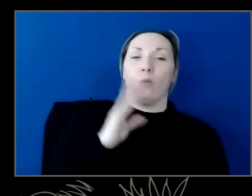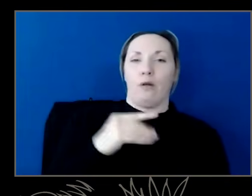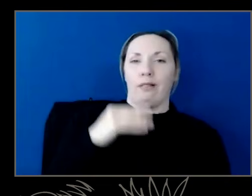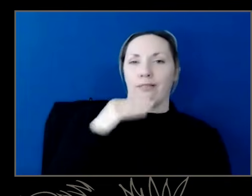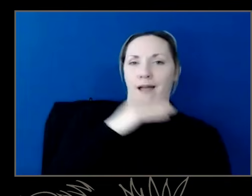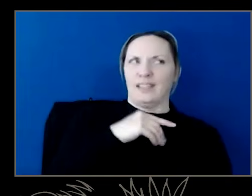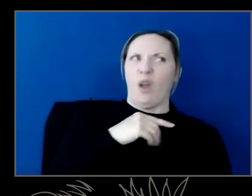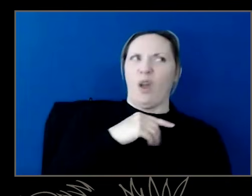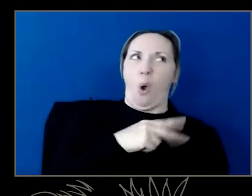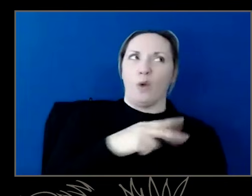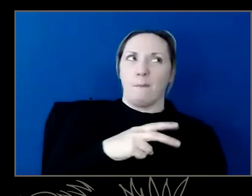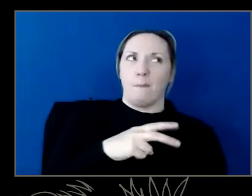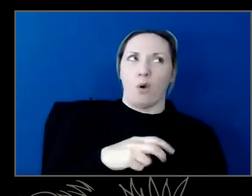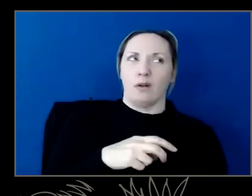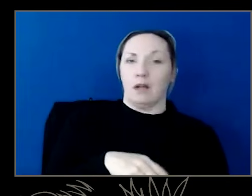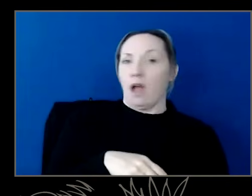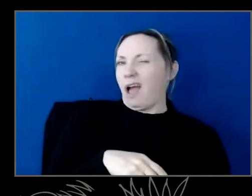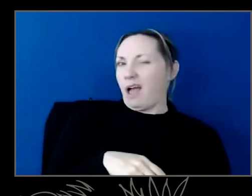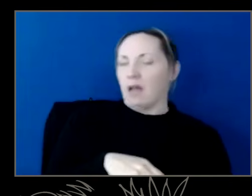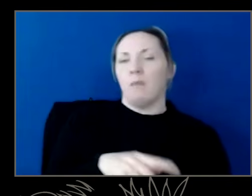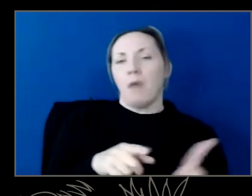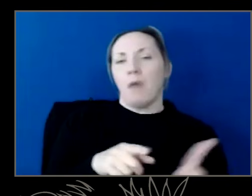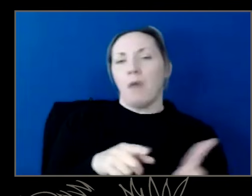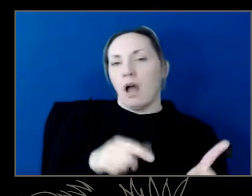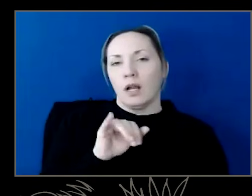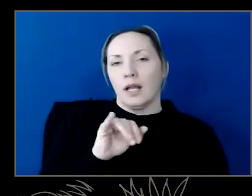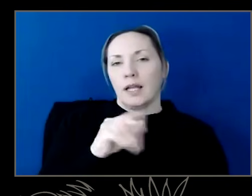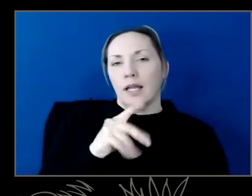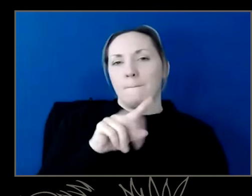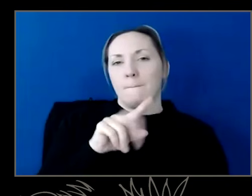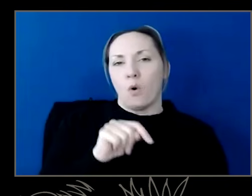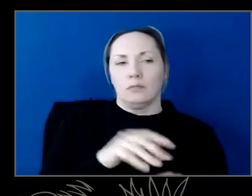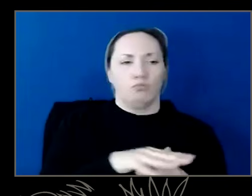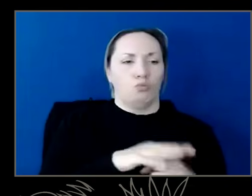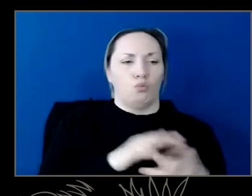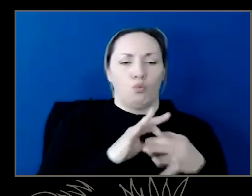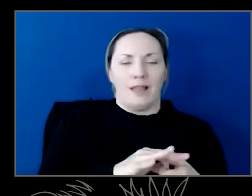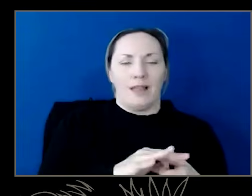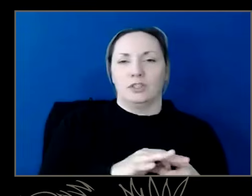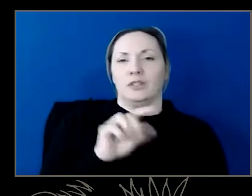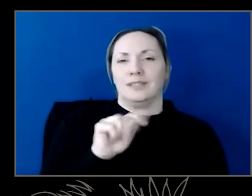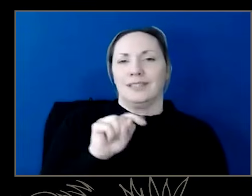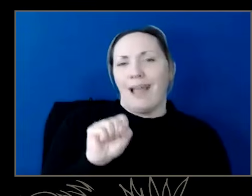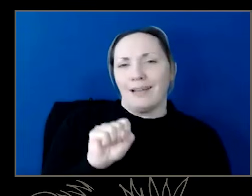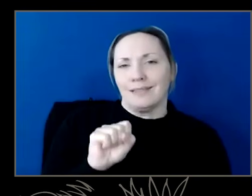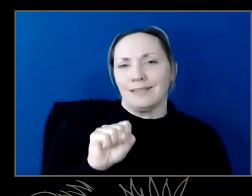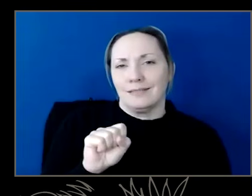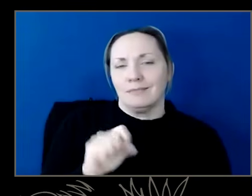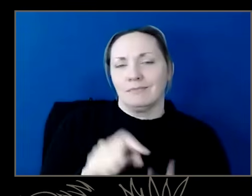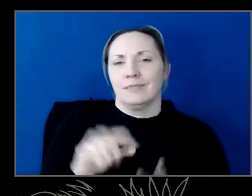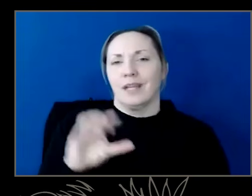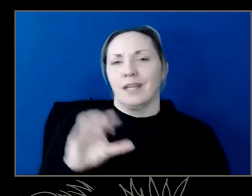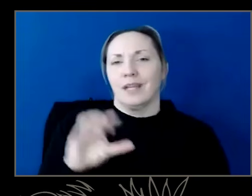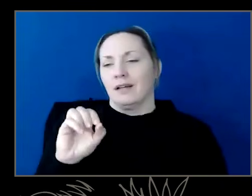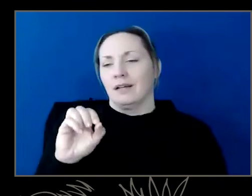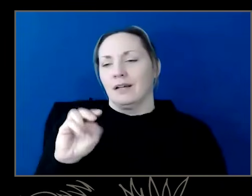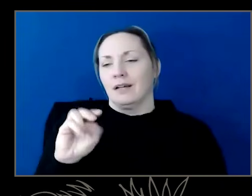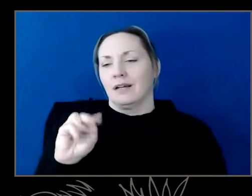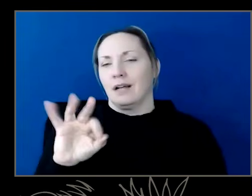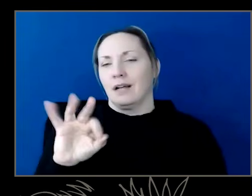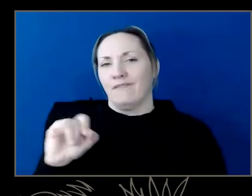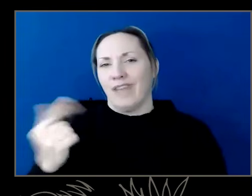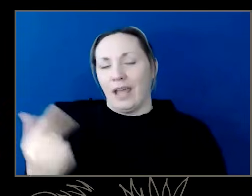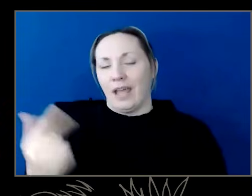modules. Wink, wink, we're actually just going to import it relative to your TS config. And the paths for this, like coming